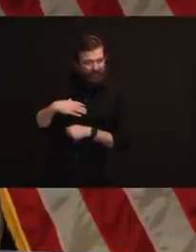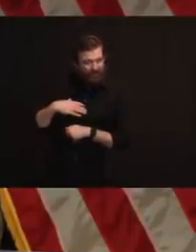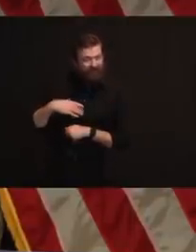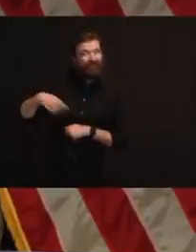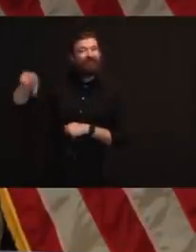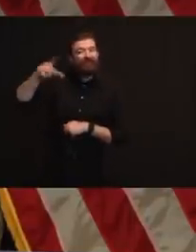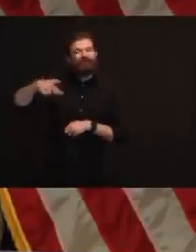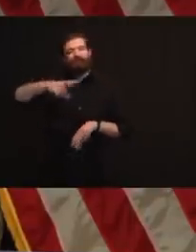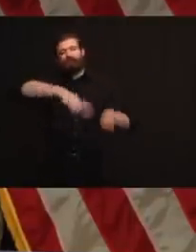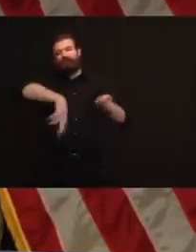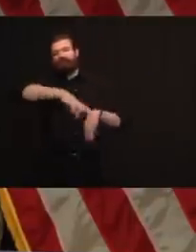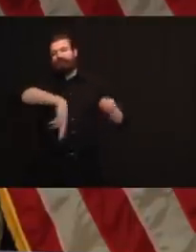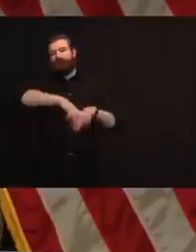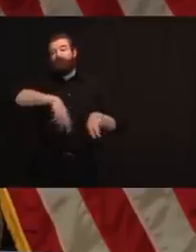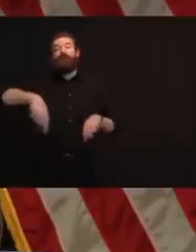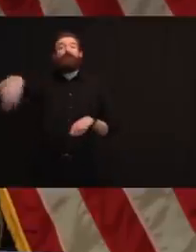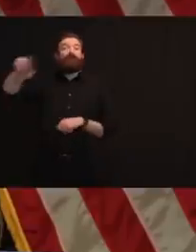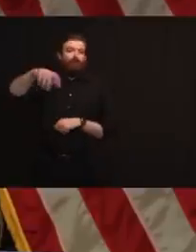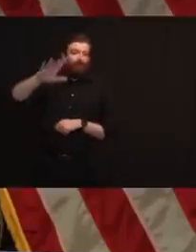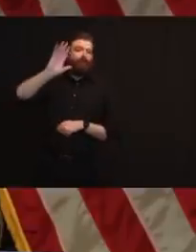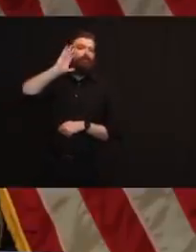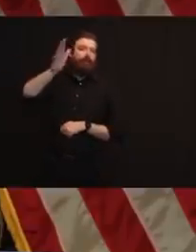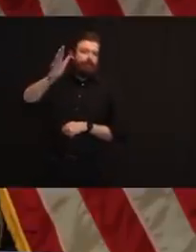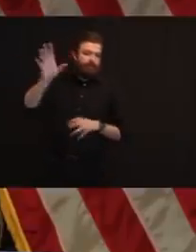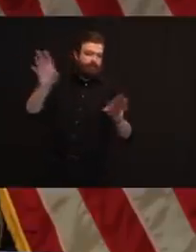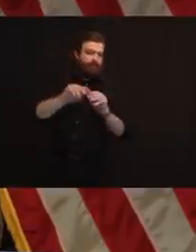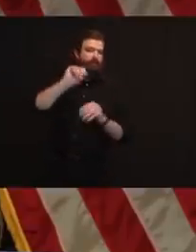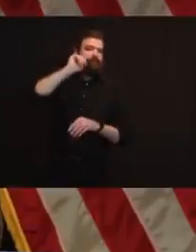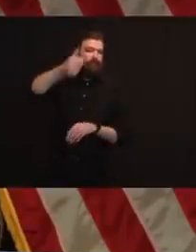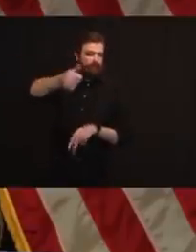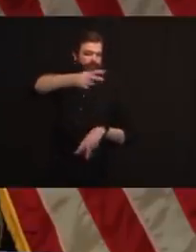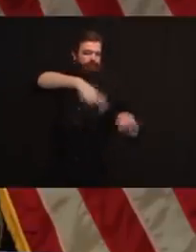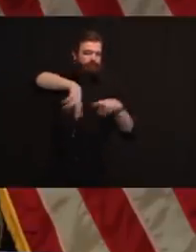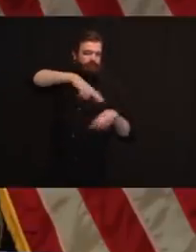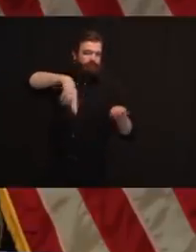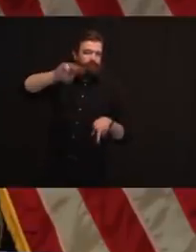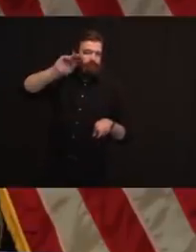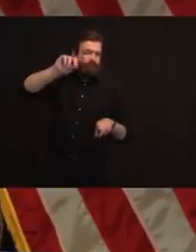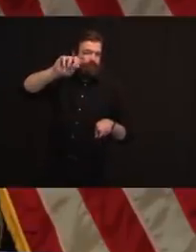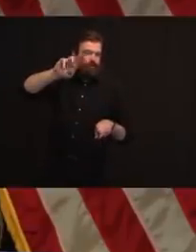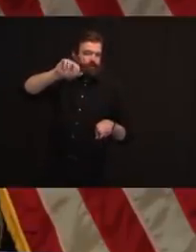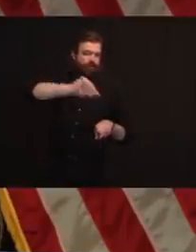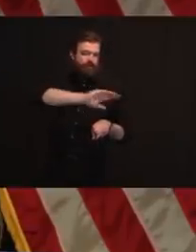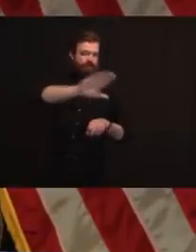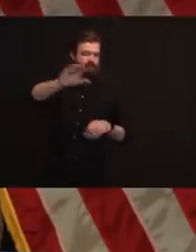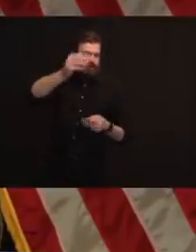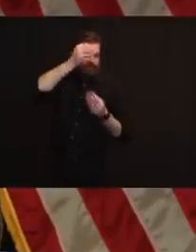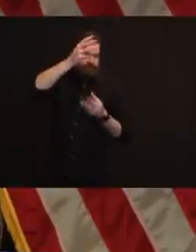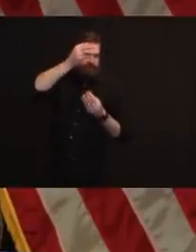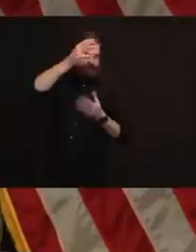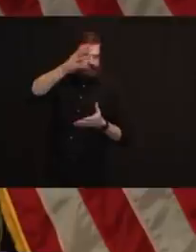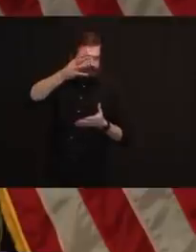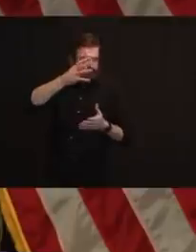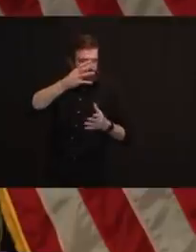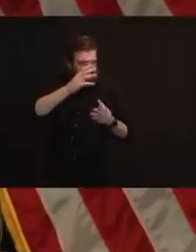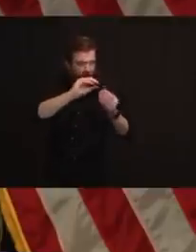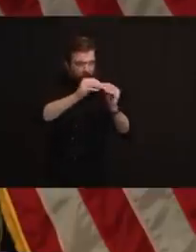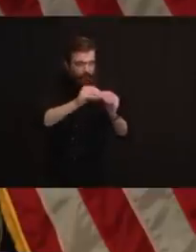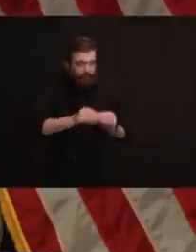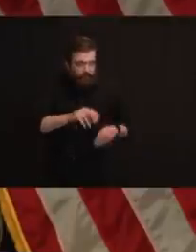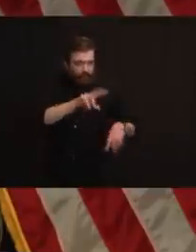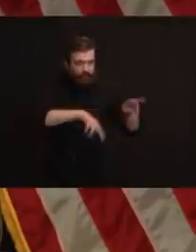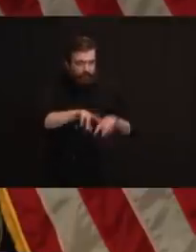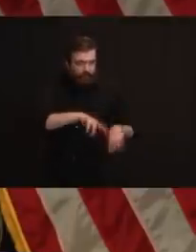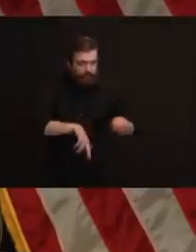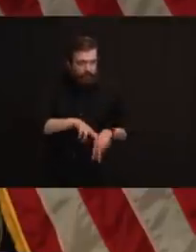data. And then even our professional advisory committee, after the meetings, I review the data with the professional advisory committee, and they give